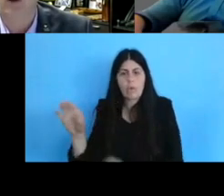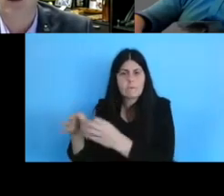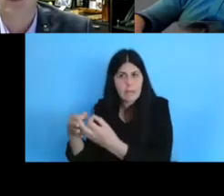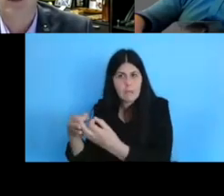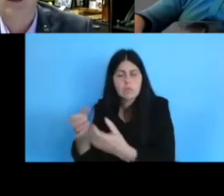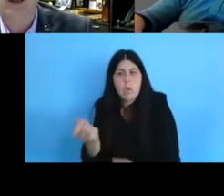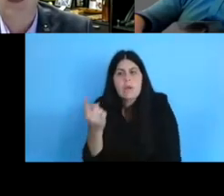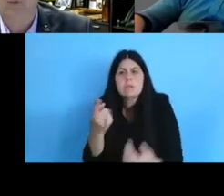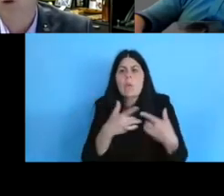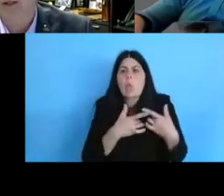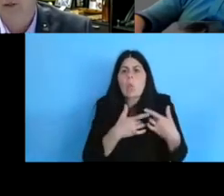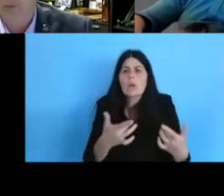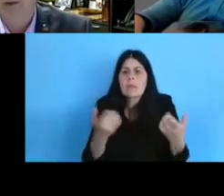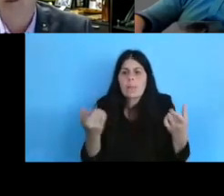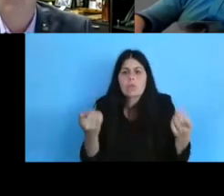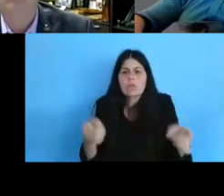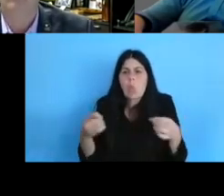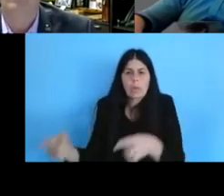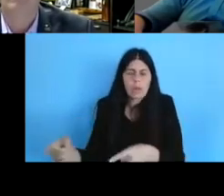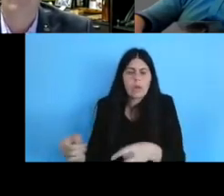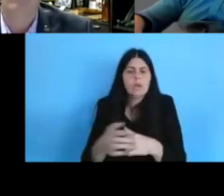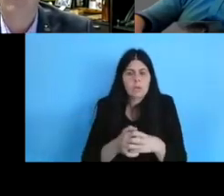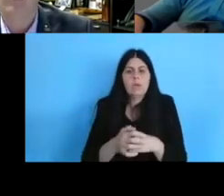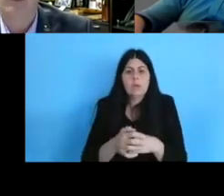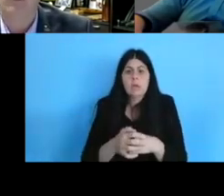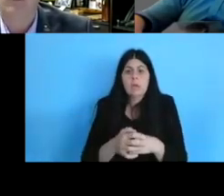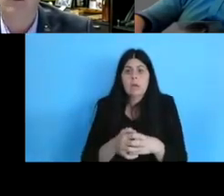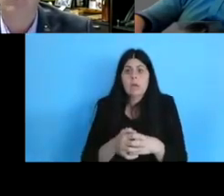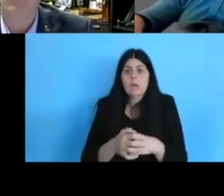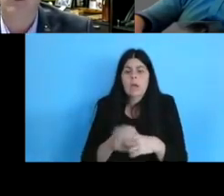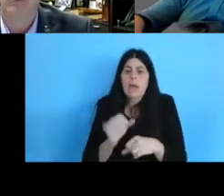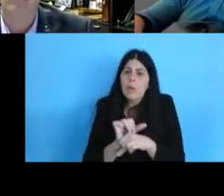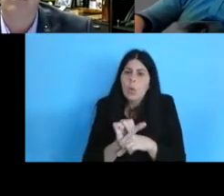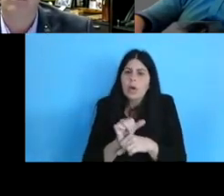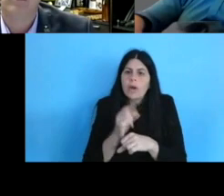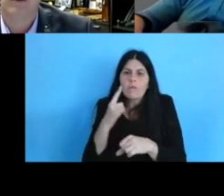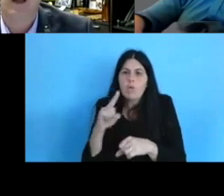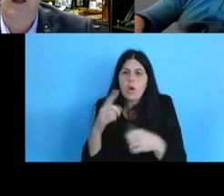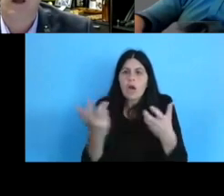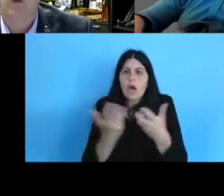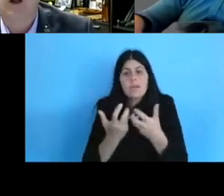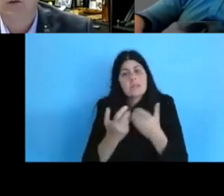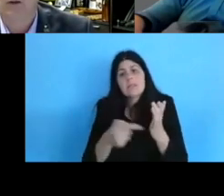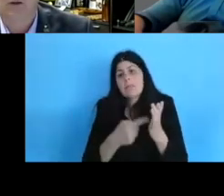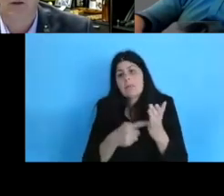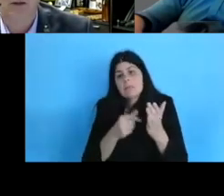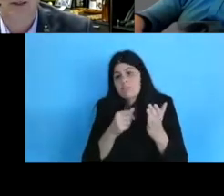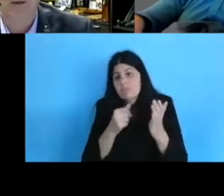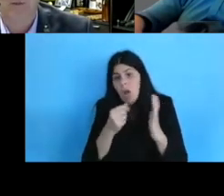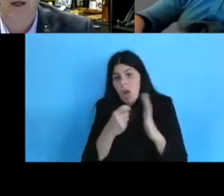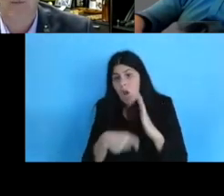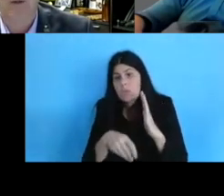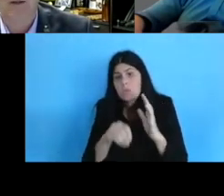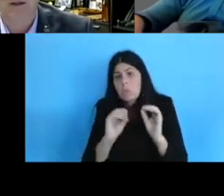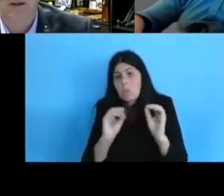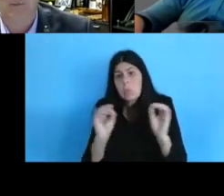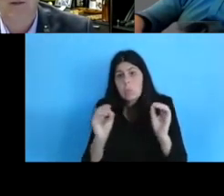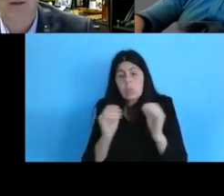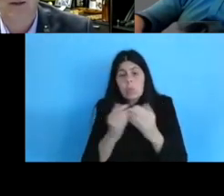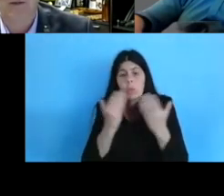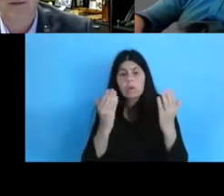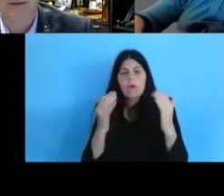to the employer, and then working, as Billy said, through an accommodation. There may be no cost at all. We also included a link at the bottom at